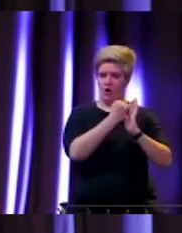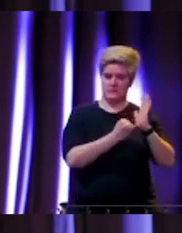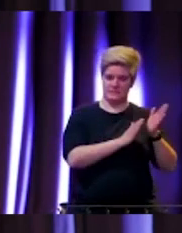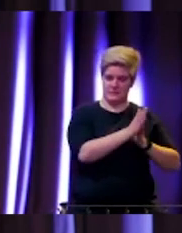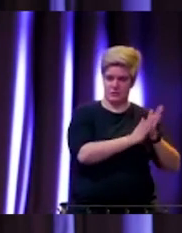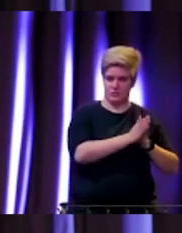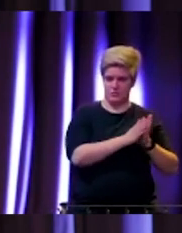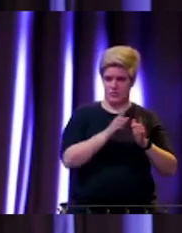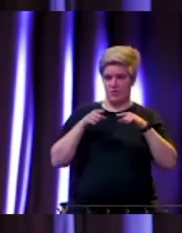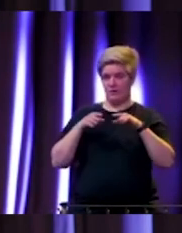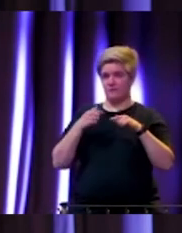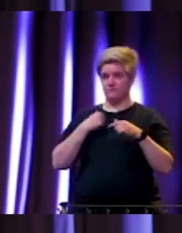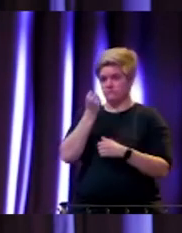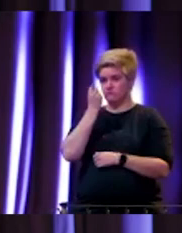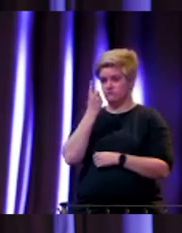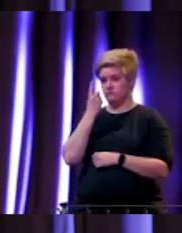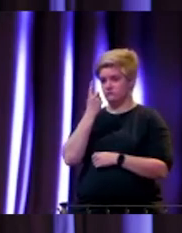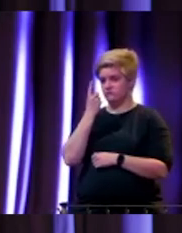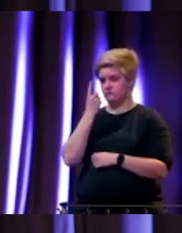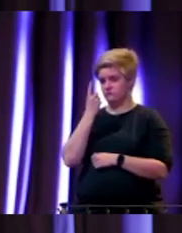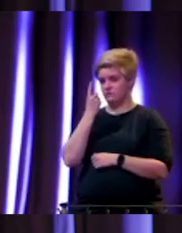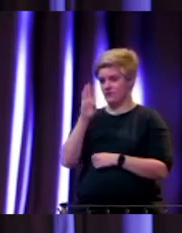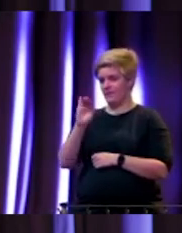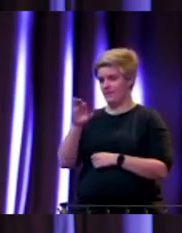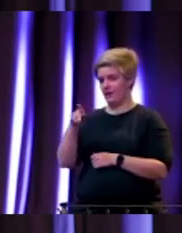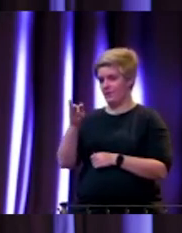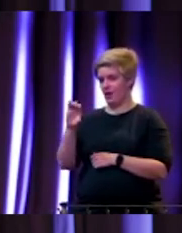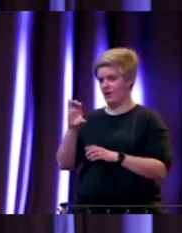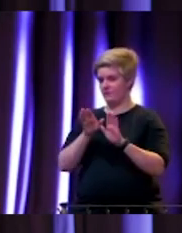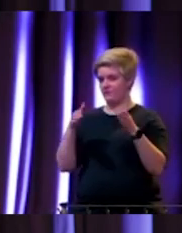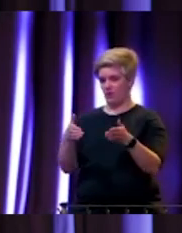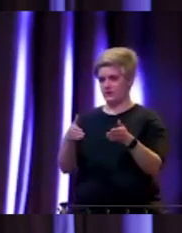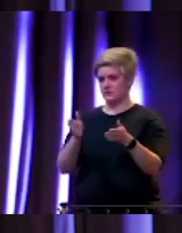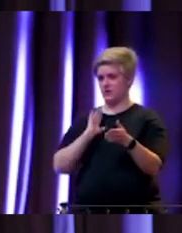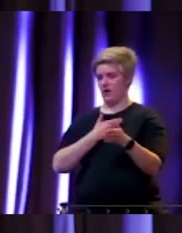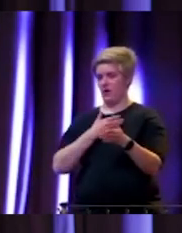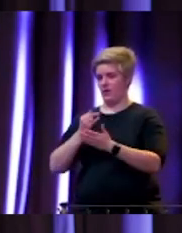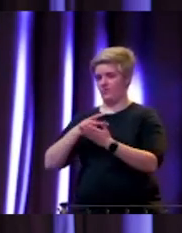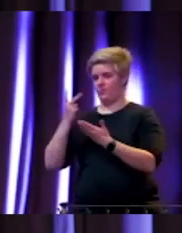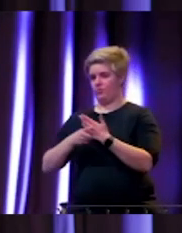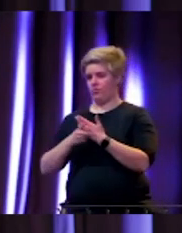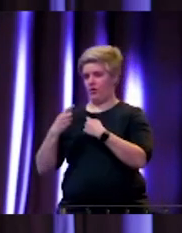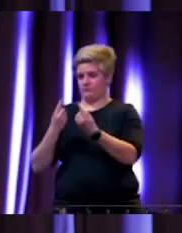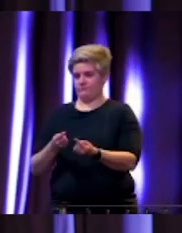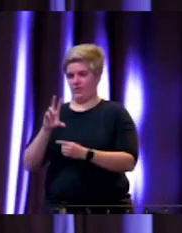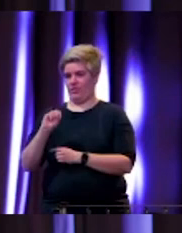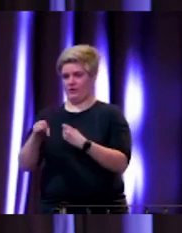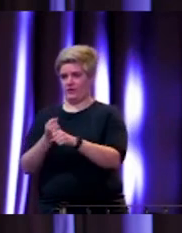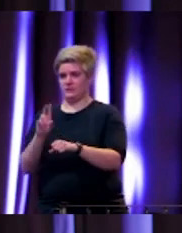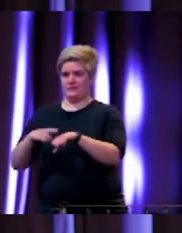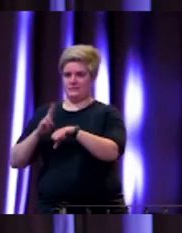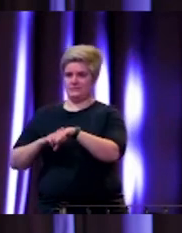understand the BIPOC focus, all of our programming over those 30 years has naturally covered all of those issues.